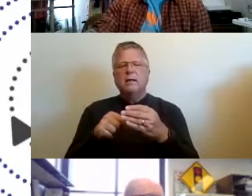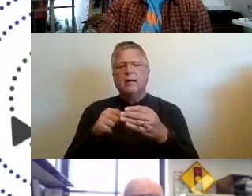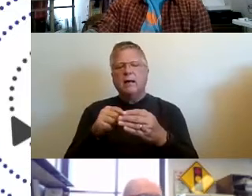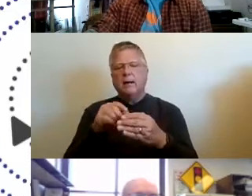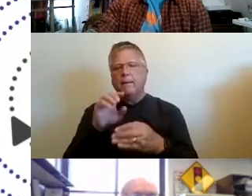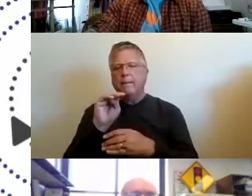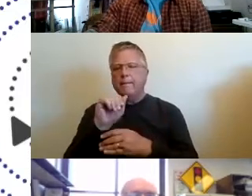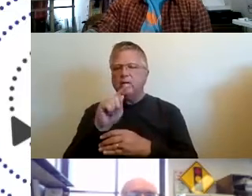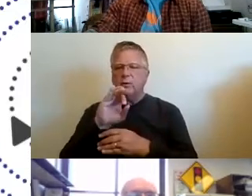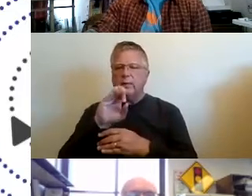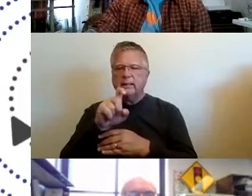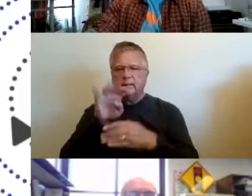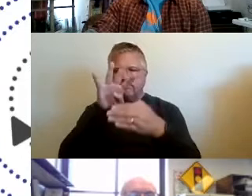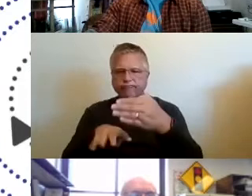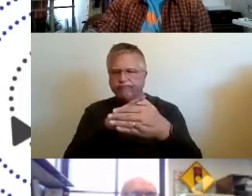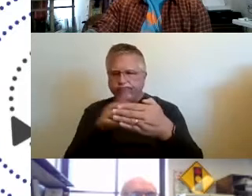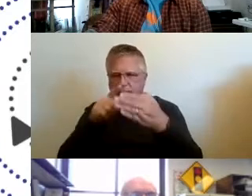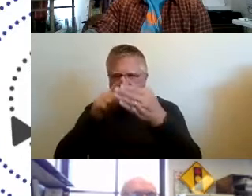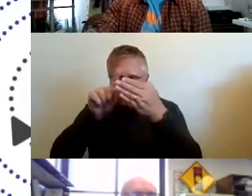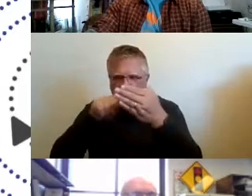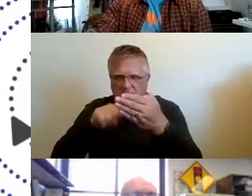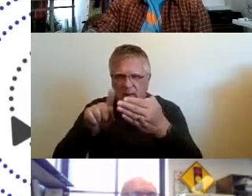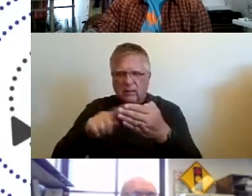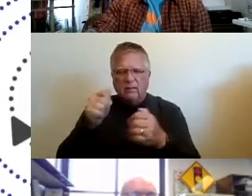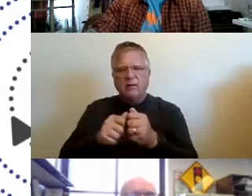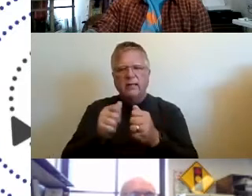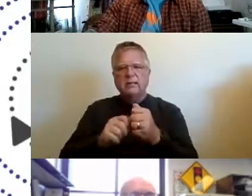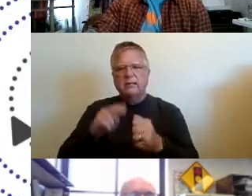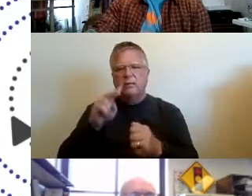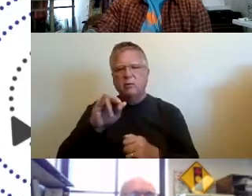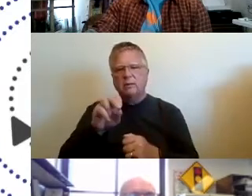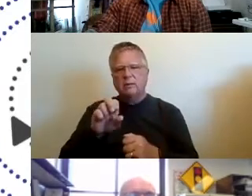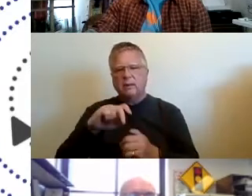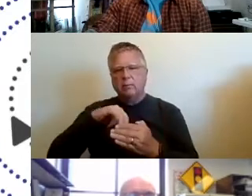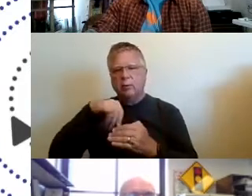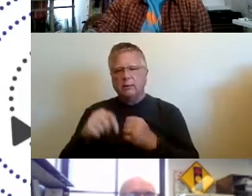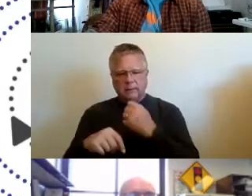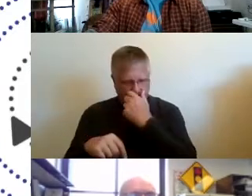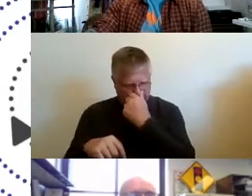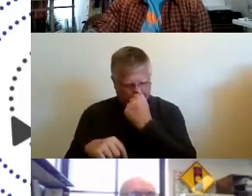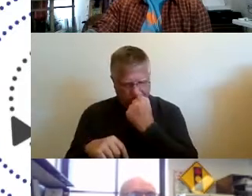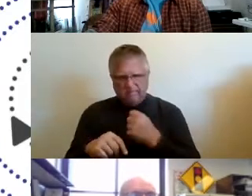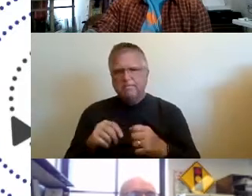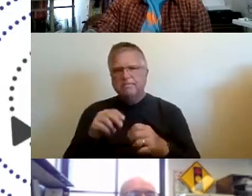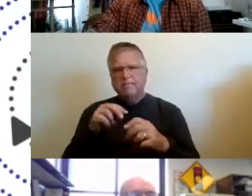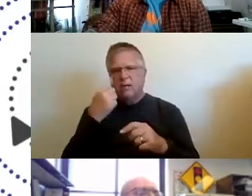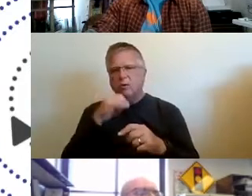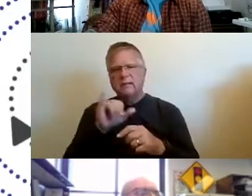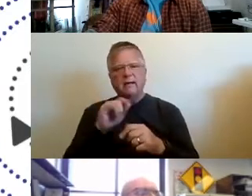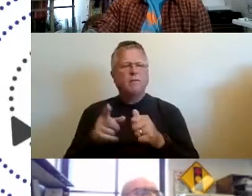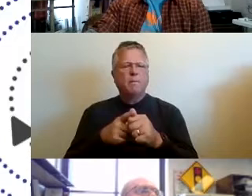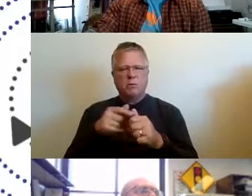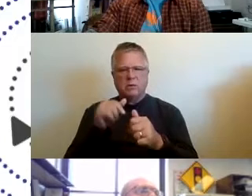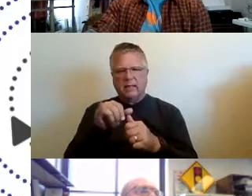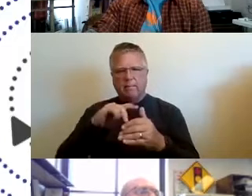matrix that we went through for each of the Northside project. And it looks like for most of the Northside project that we got, the level of